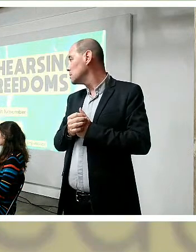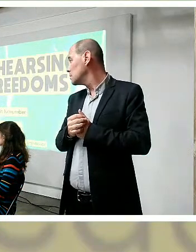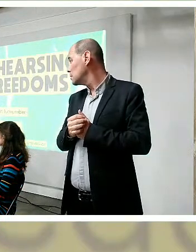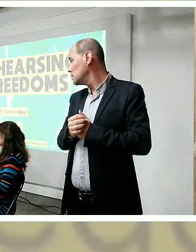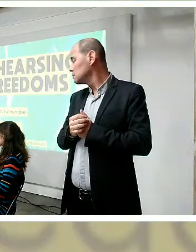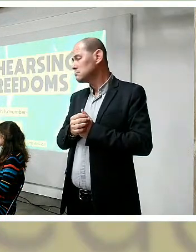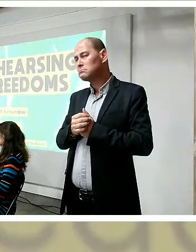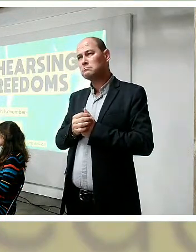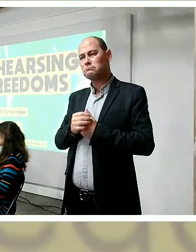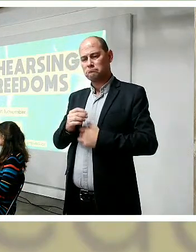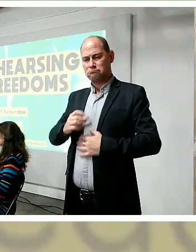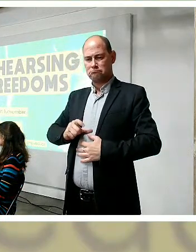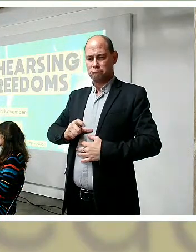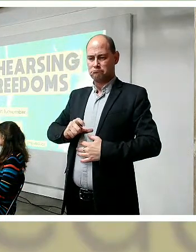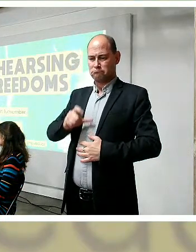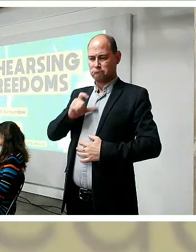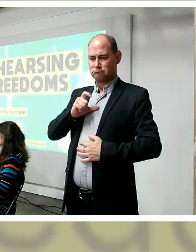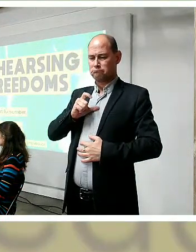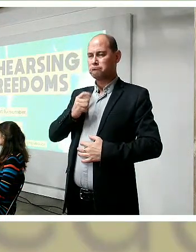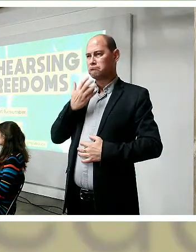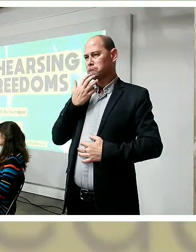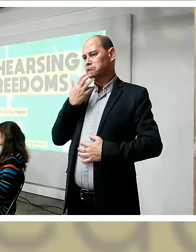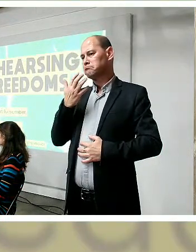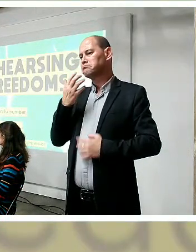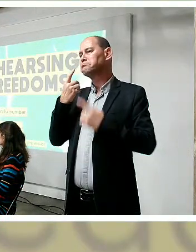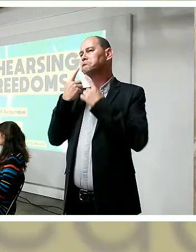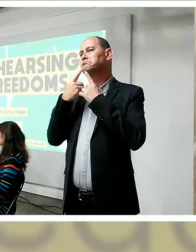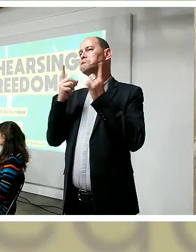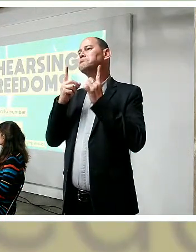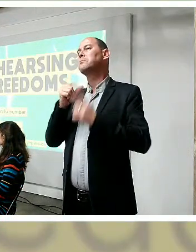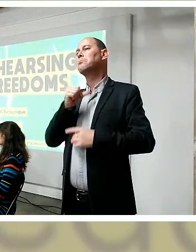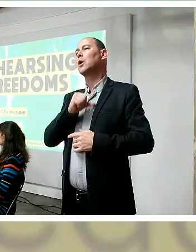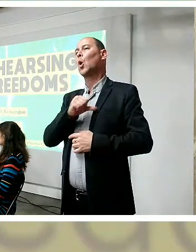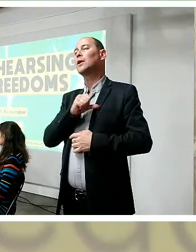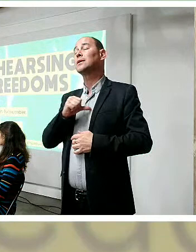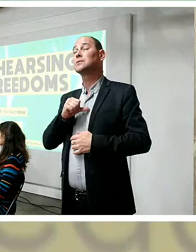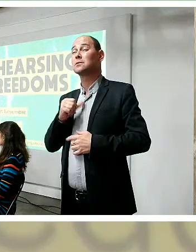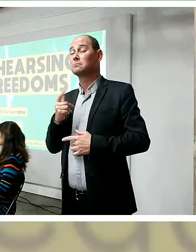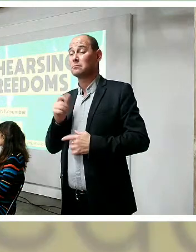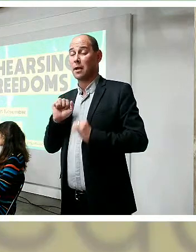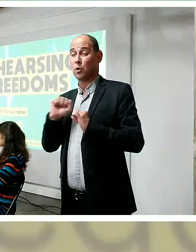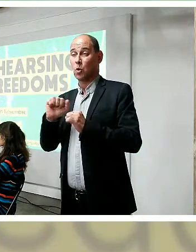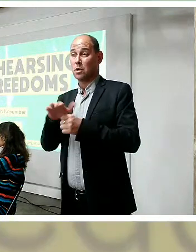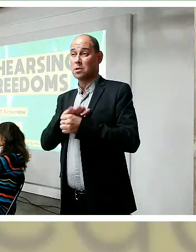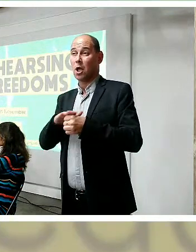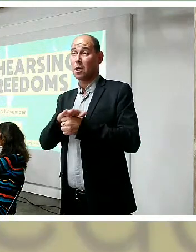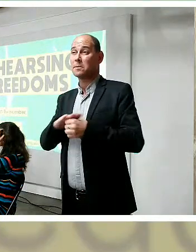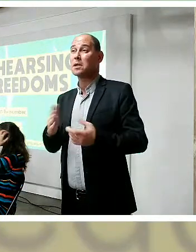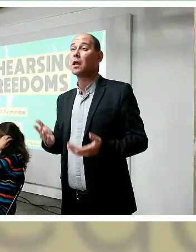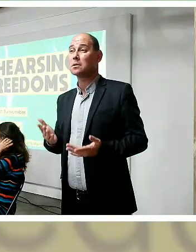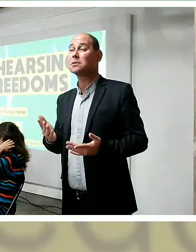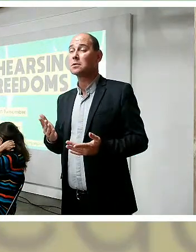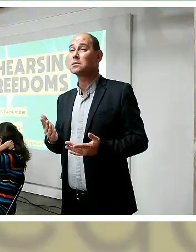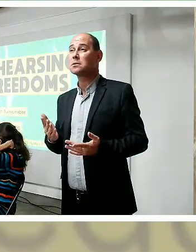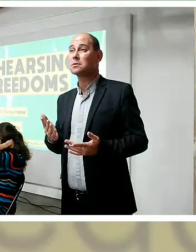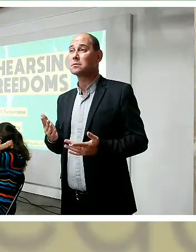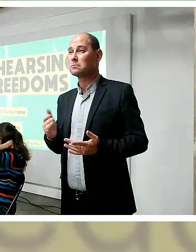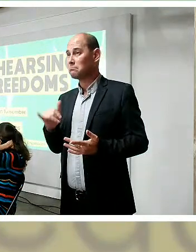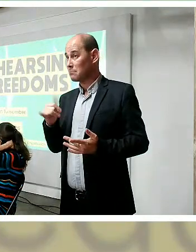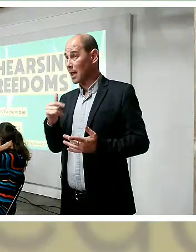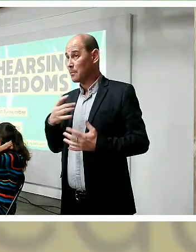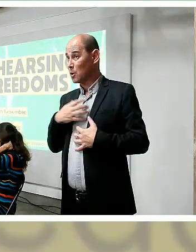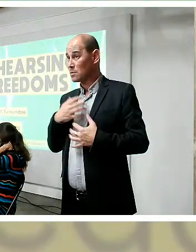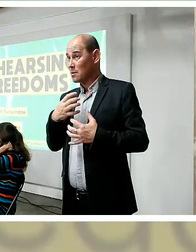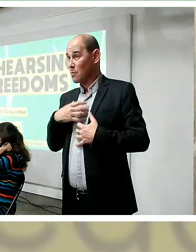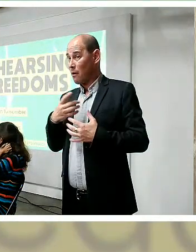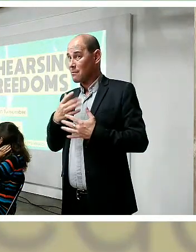have the courage to speak out and be honest about our circumstances. And you'd probably be surprised how much empathy